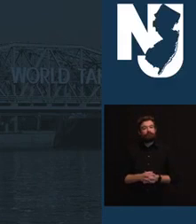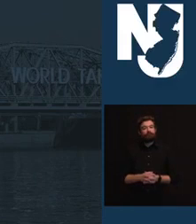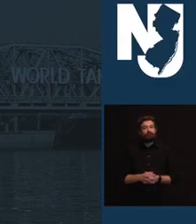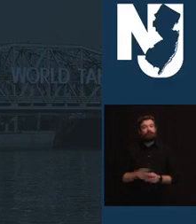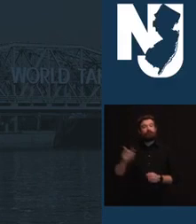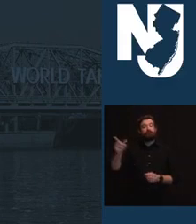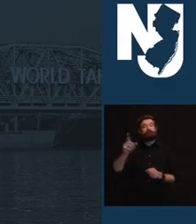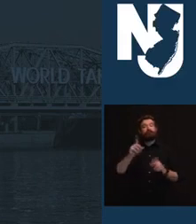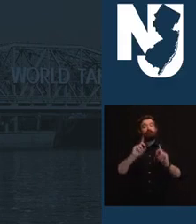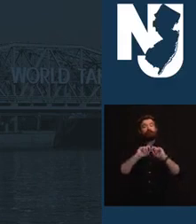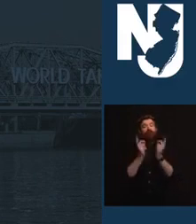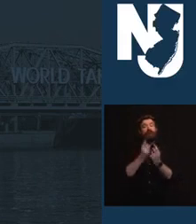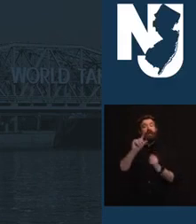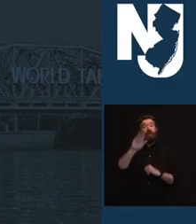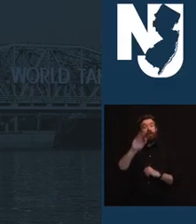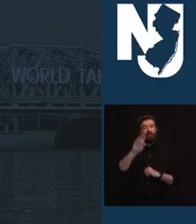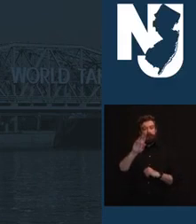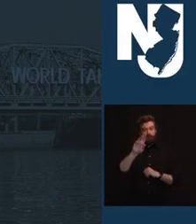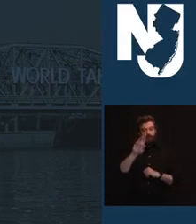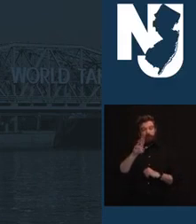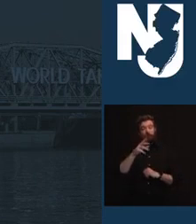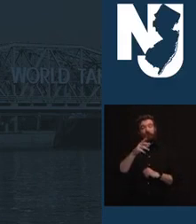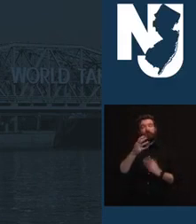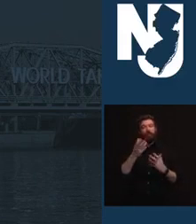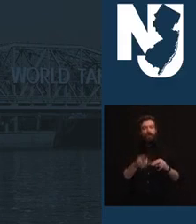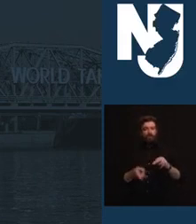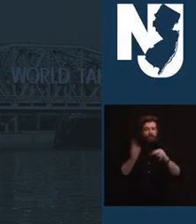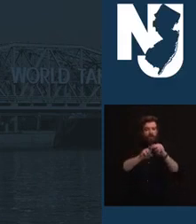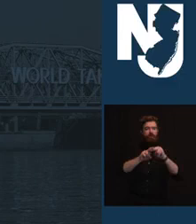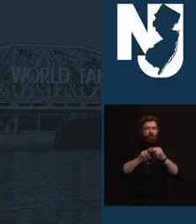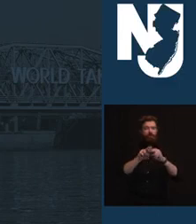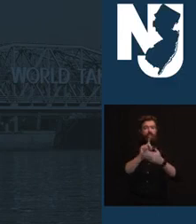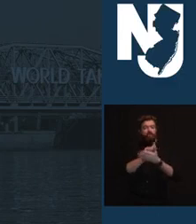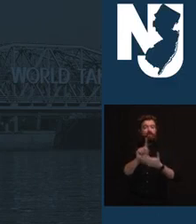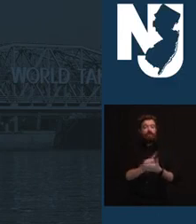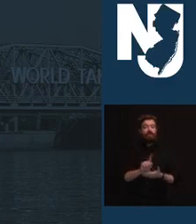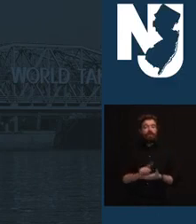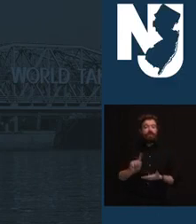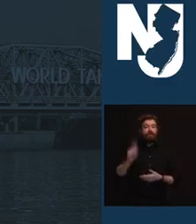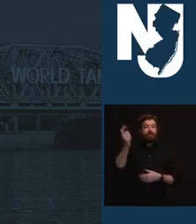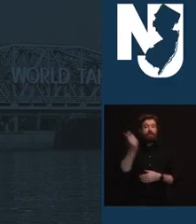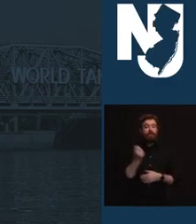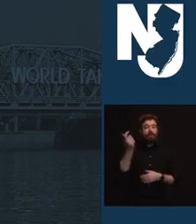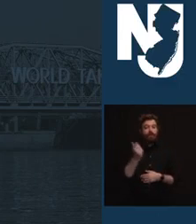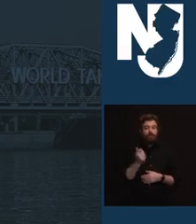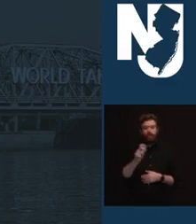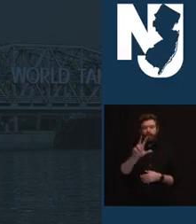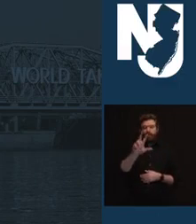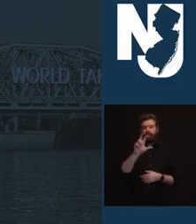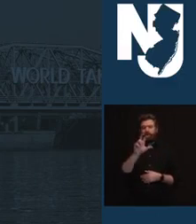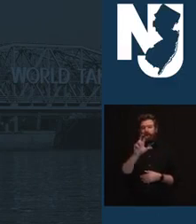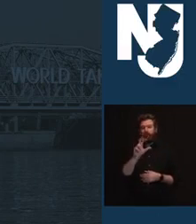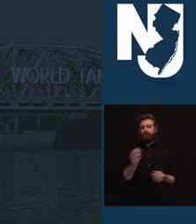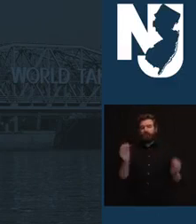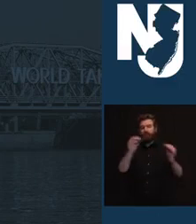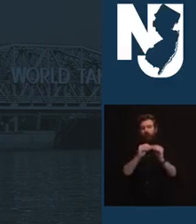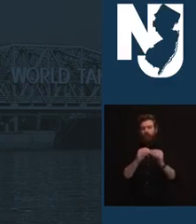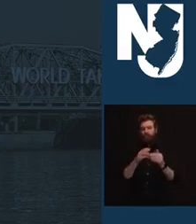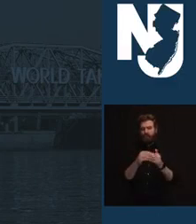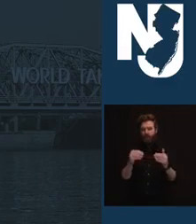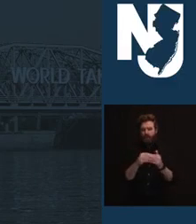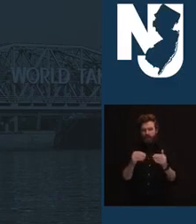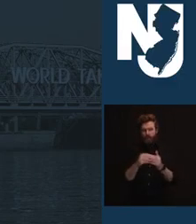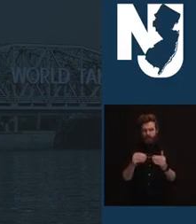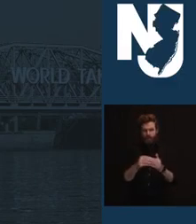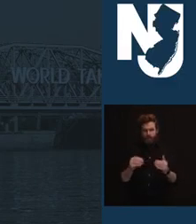supplements regular unemployment benefits for anyone currently receiving them and will come as a welcome financial boost. The department is